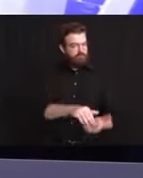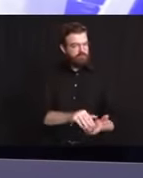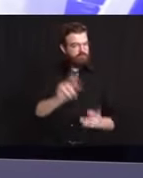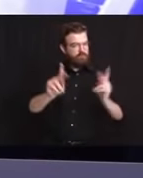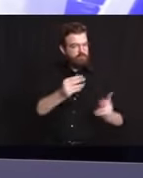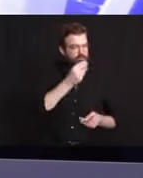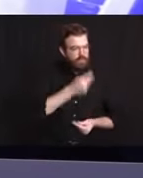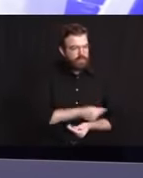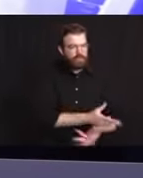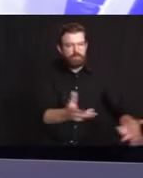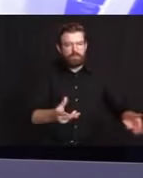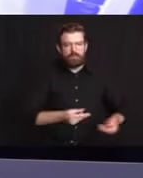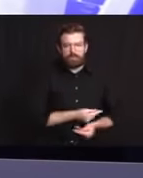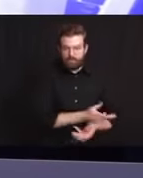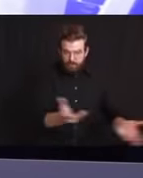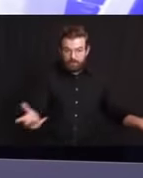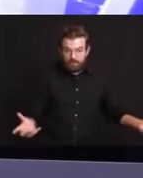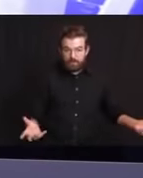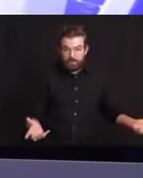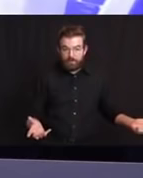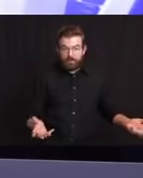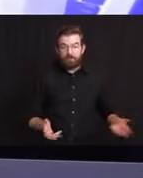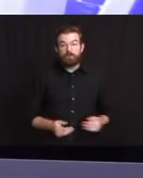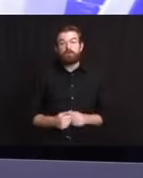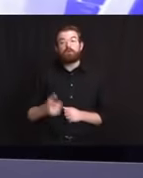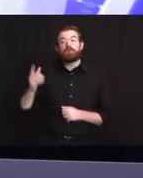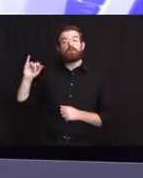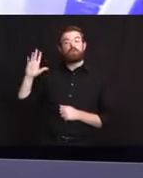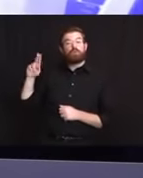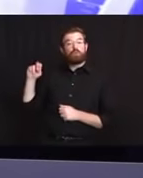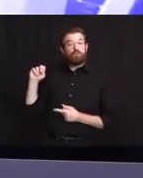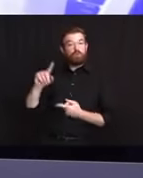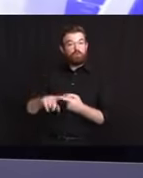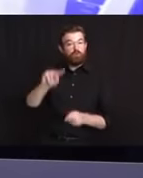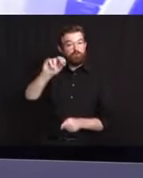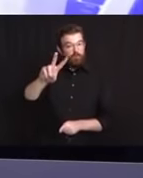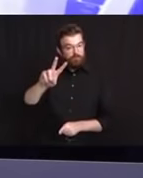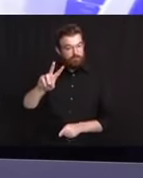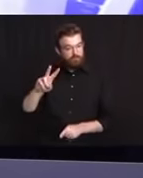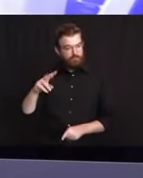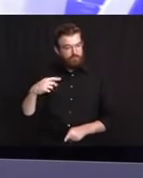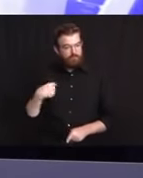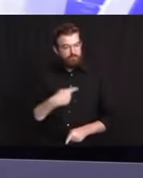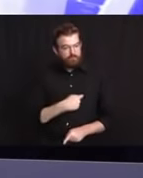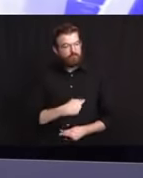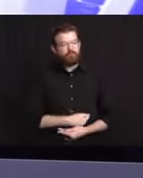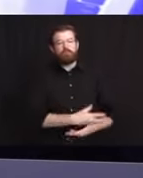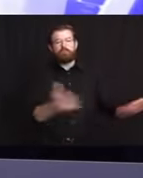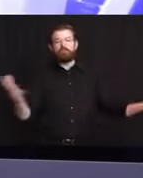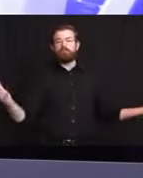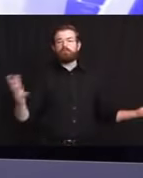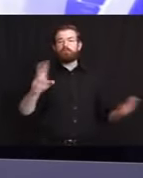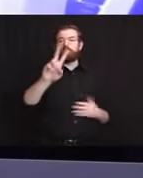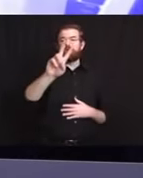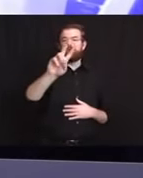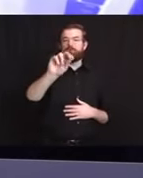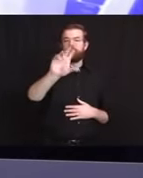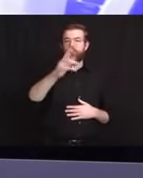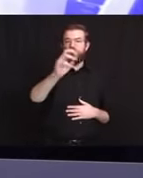the department provides vouchers for participants to buy local produce from WIC-authorized farmers markets throughout New